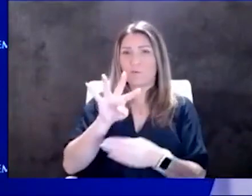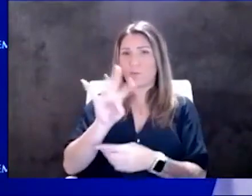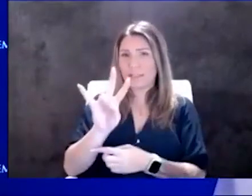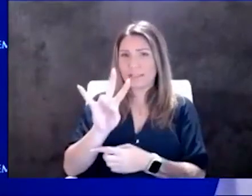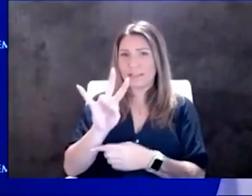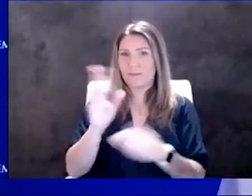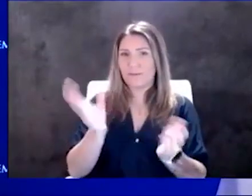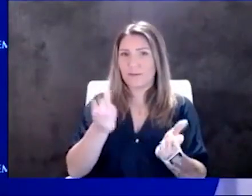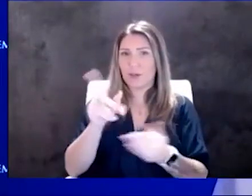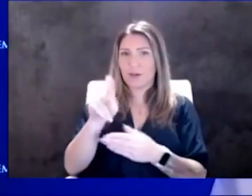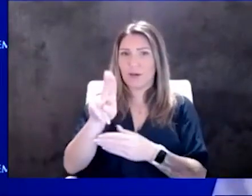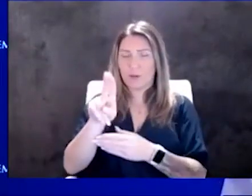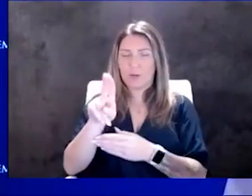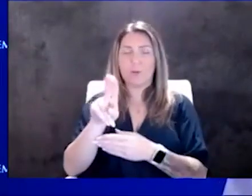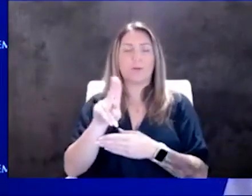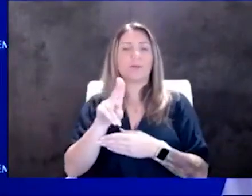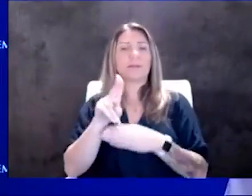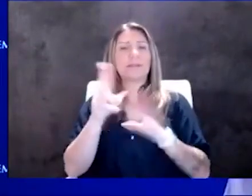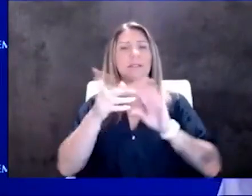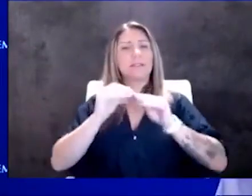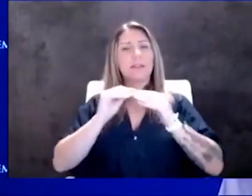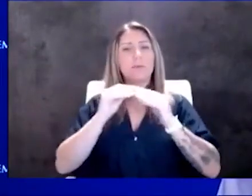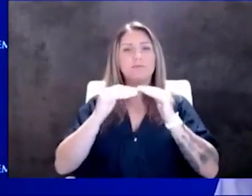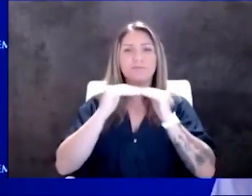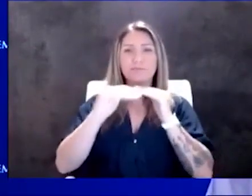have stayed pretty stable this week.